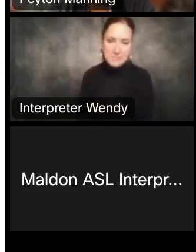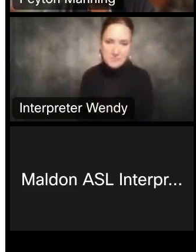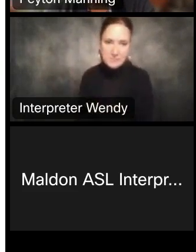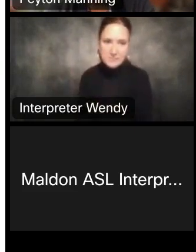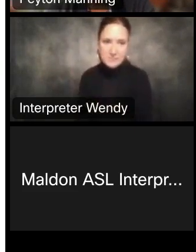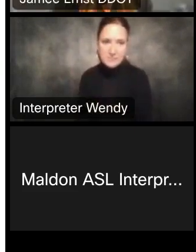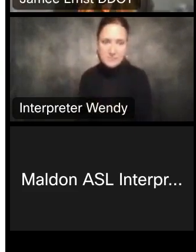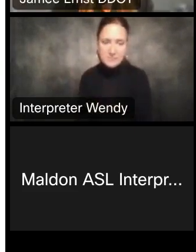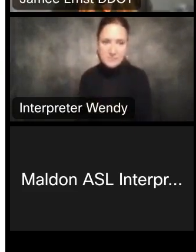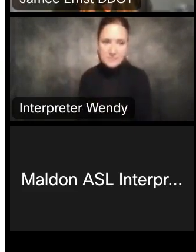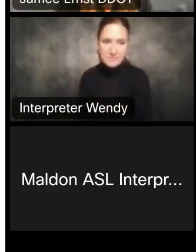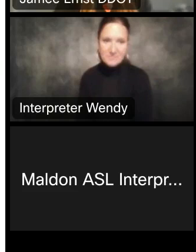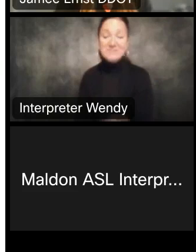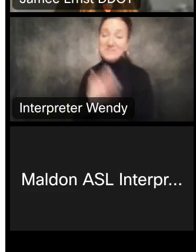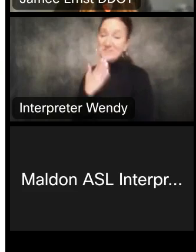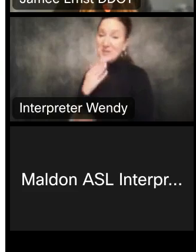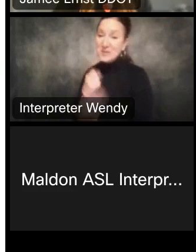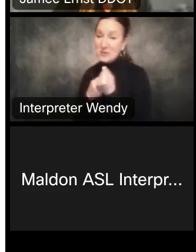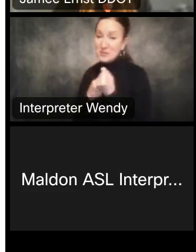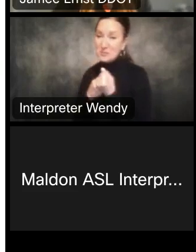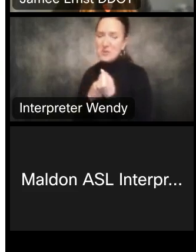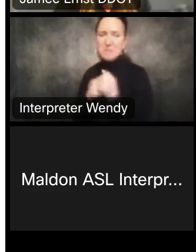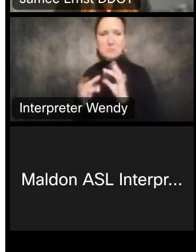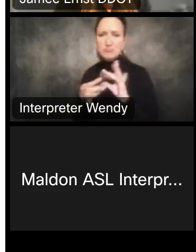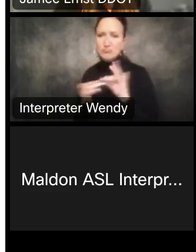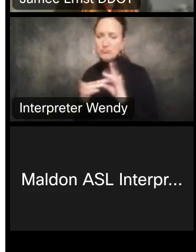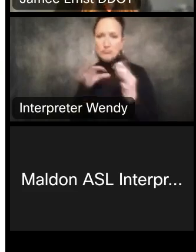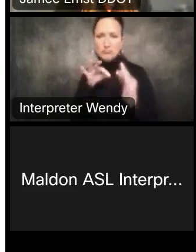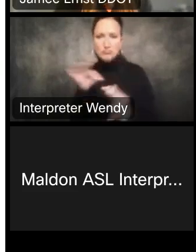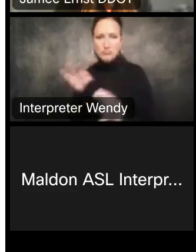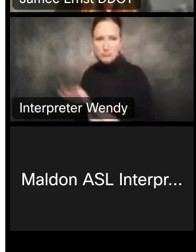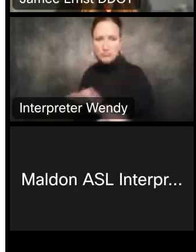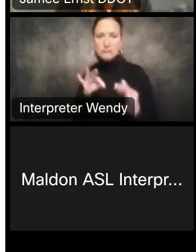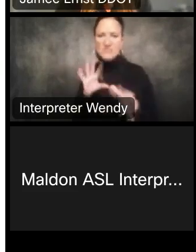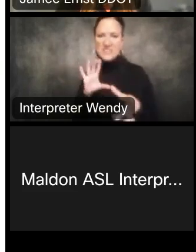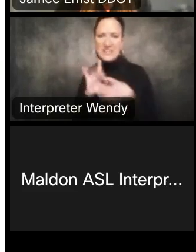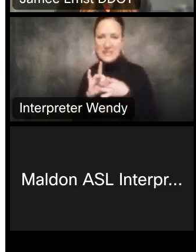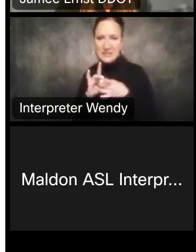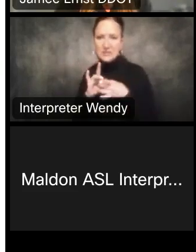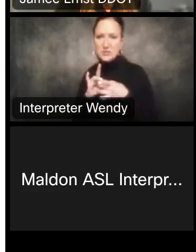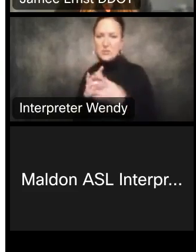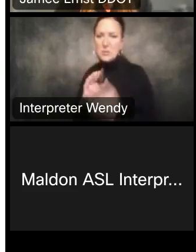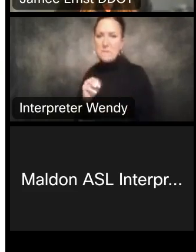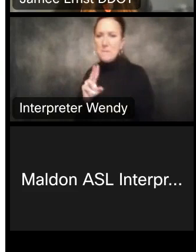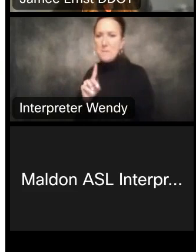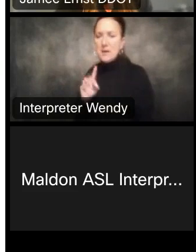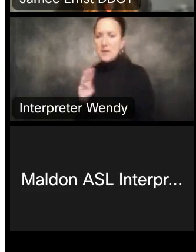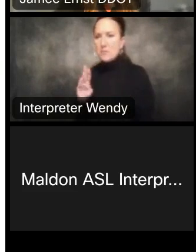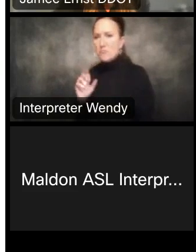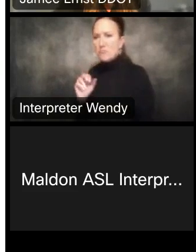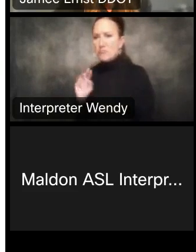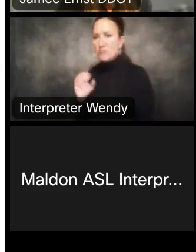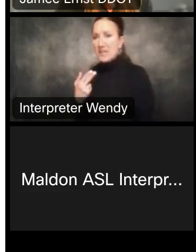Great. Yeah, we appreciate the support, but certainly all the comments that we've received, especially about connectivity to the Met Branch Trail, those are certainly valid,